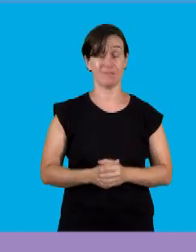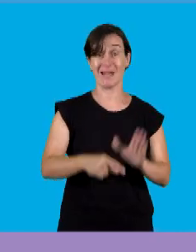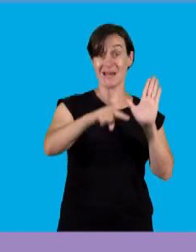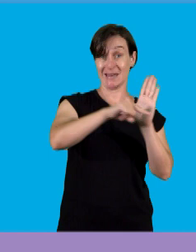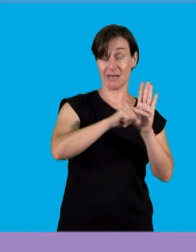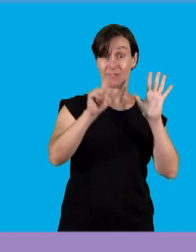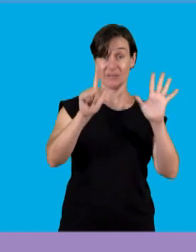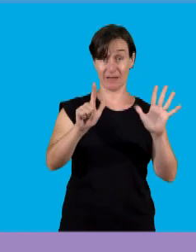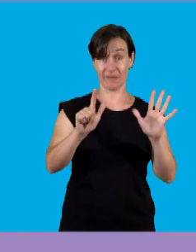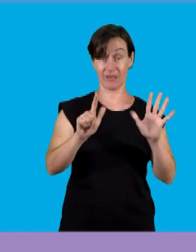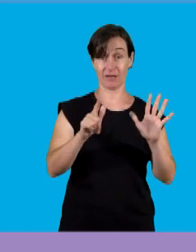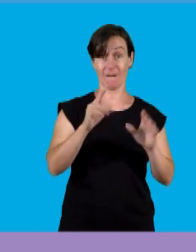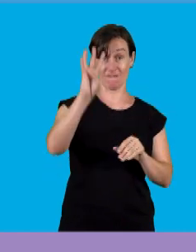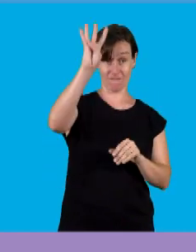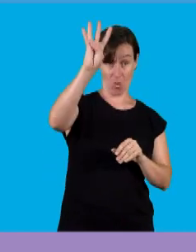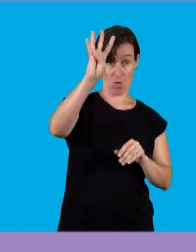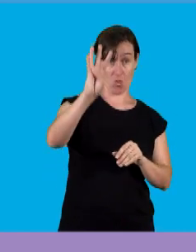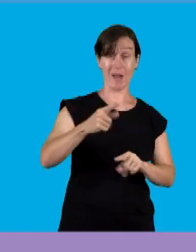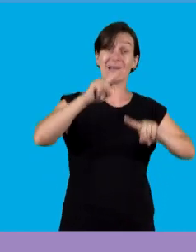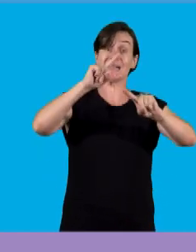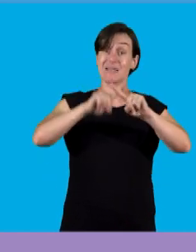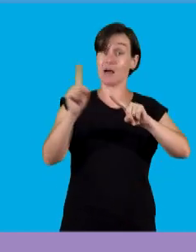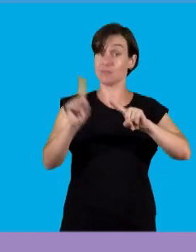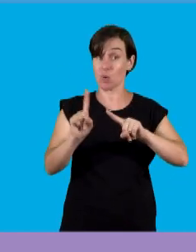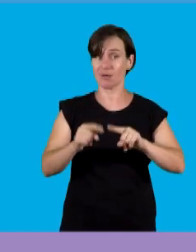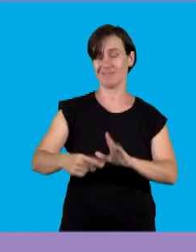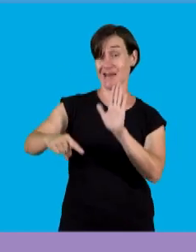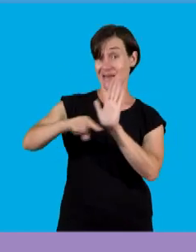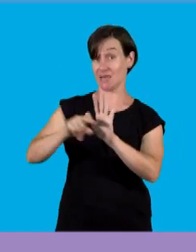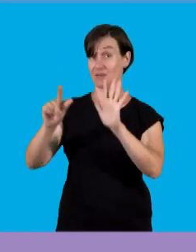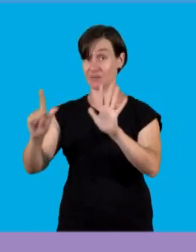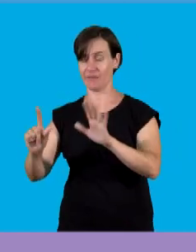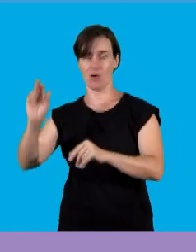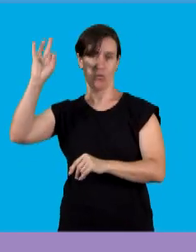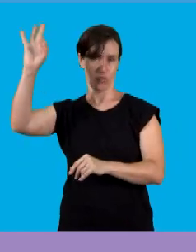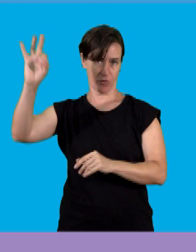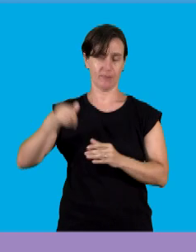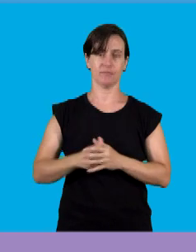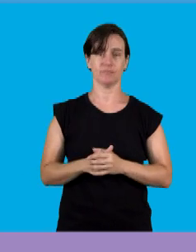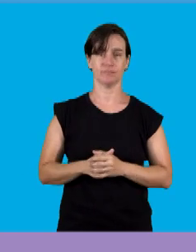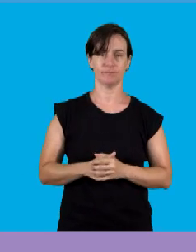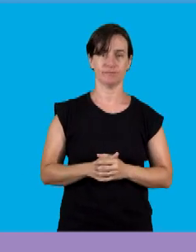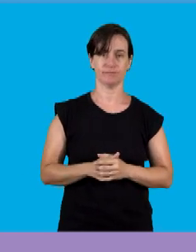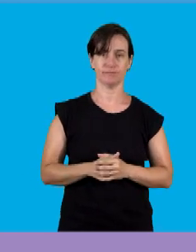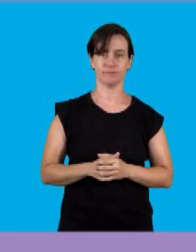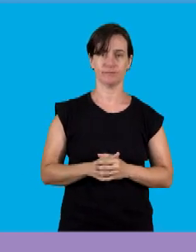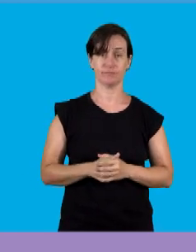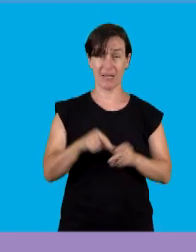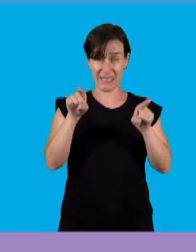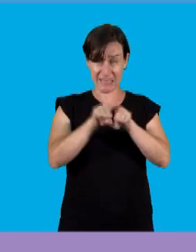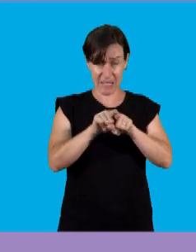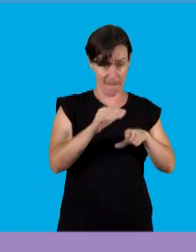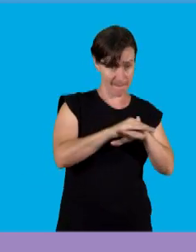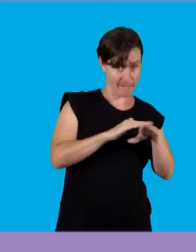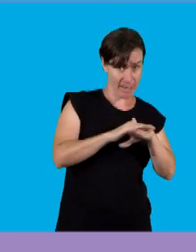have a negative 7 exponent 4 being multiplied by a negative 7 exponent 3. Now,